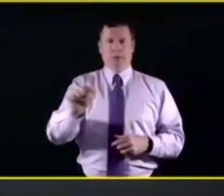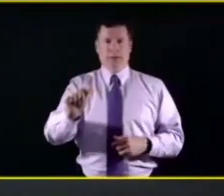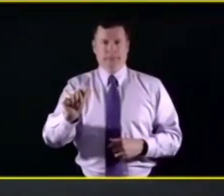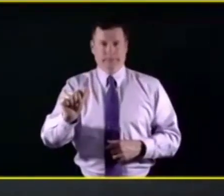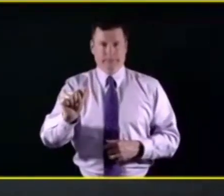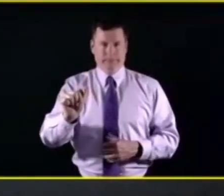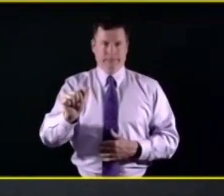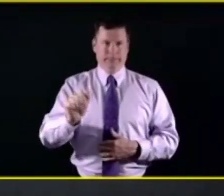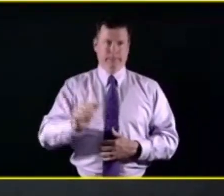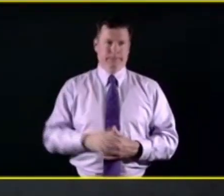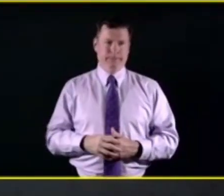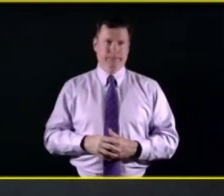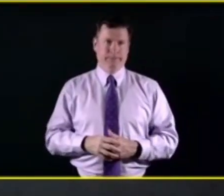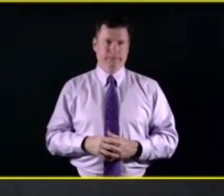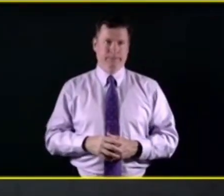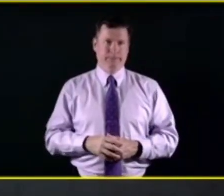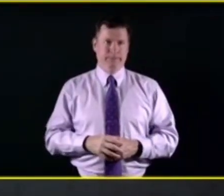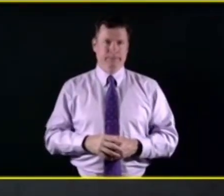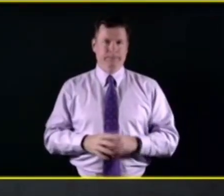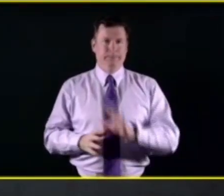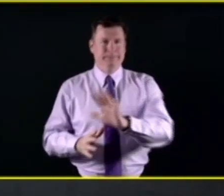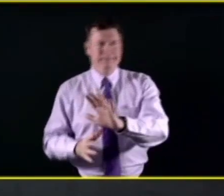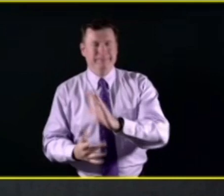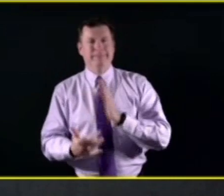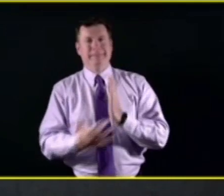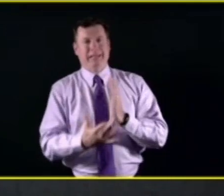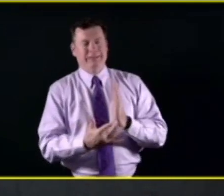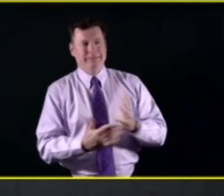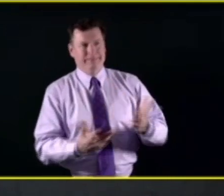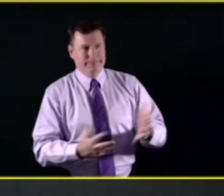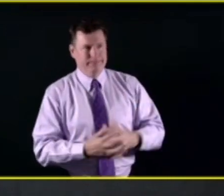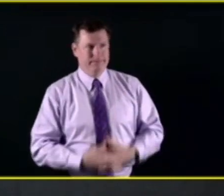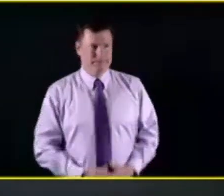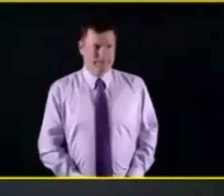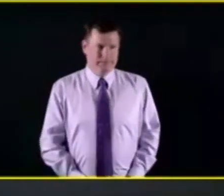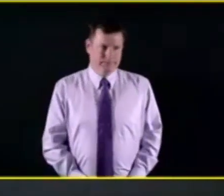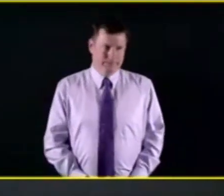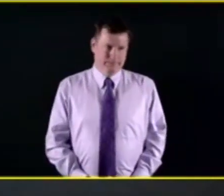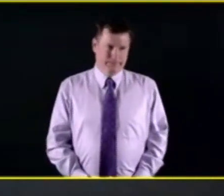Give us 1 second, Berkeley. We'll see if we got it. You got it.